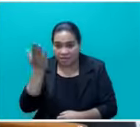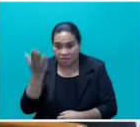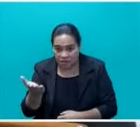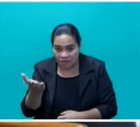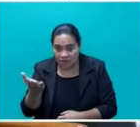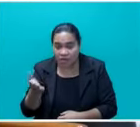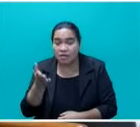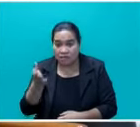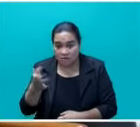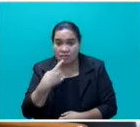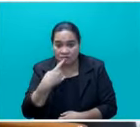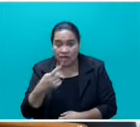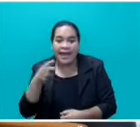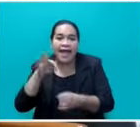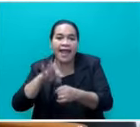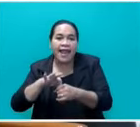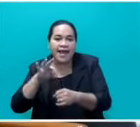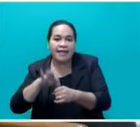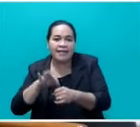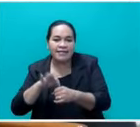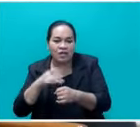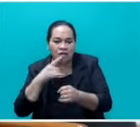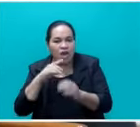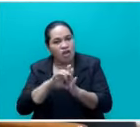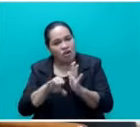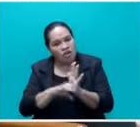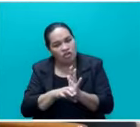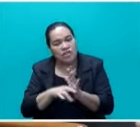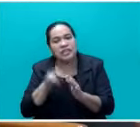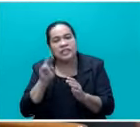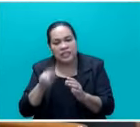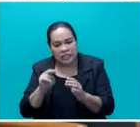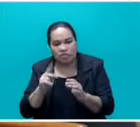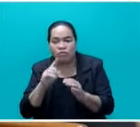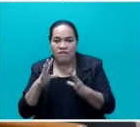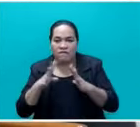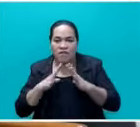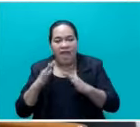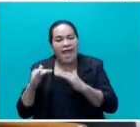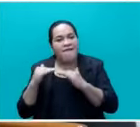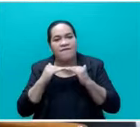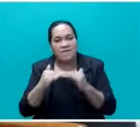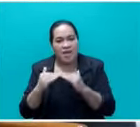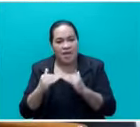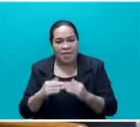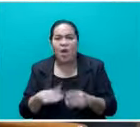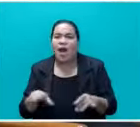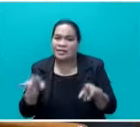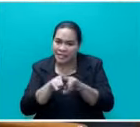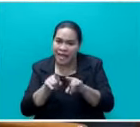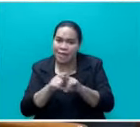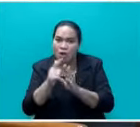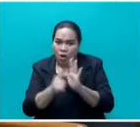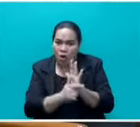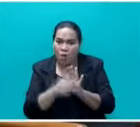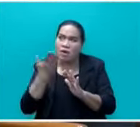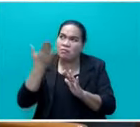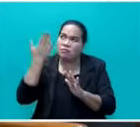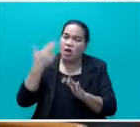to be saying that the elections, according to the Constitution, need to be free and fair. And we had the same law under which 2014